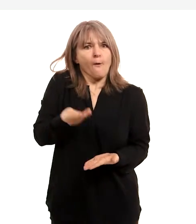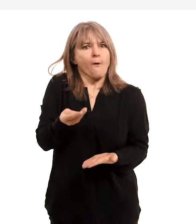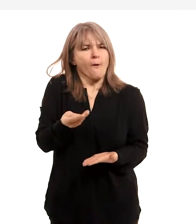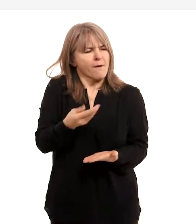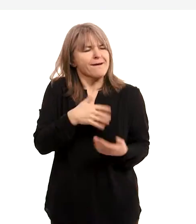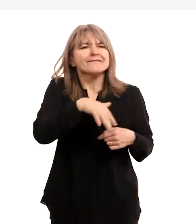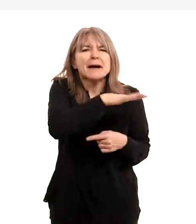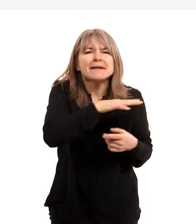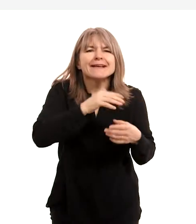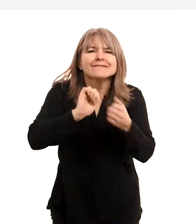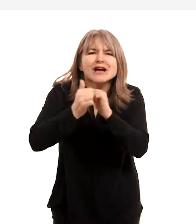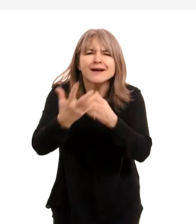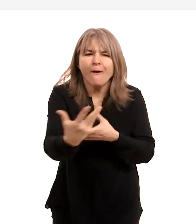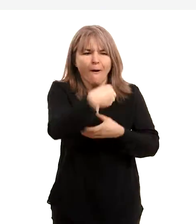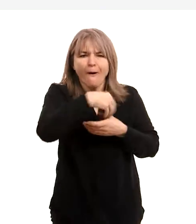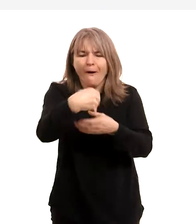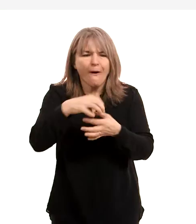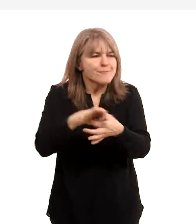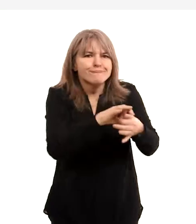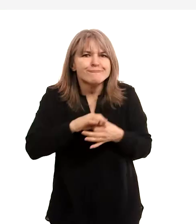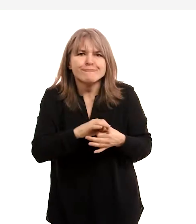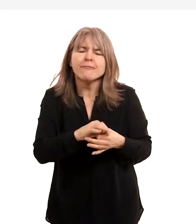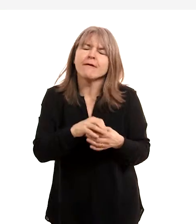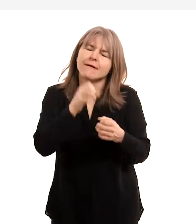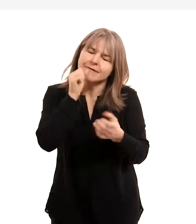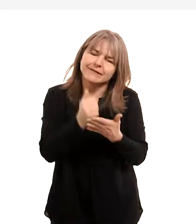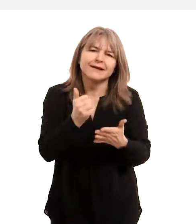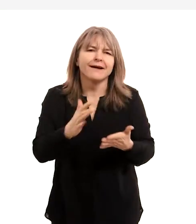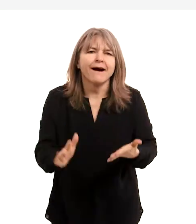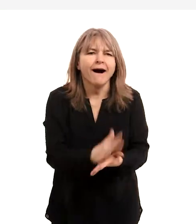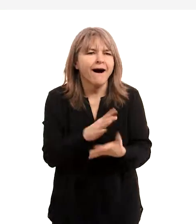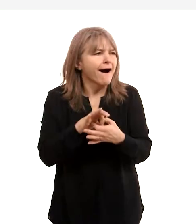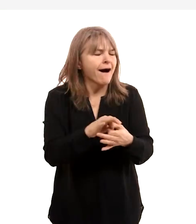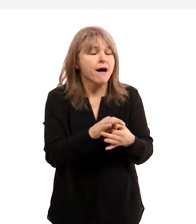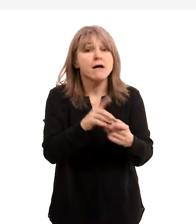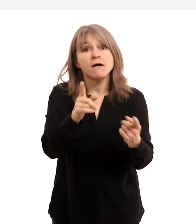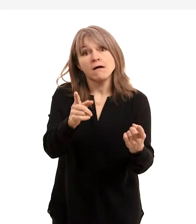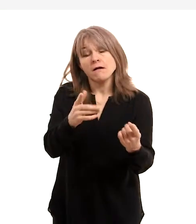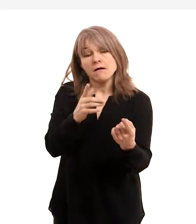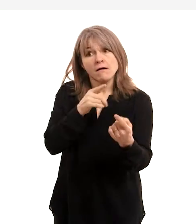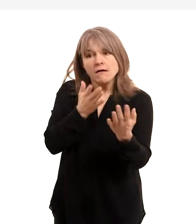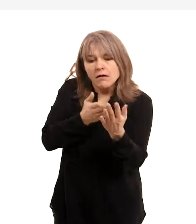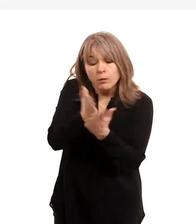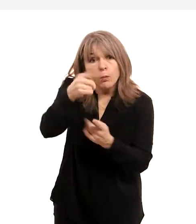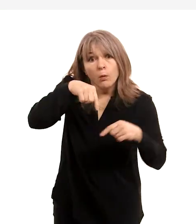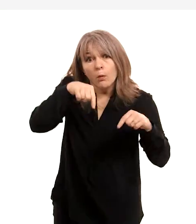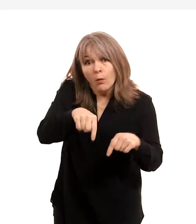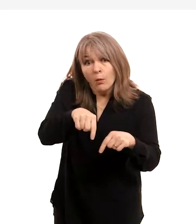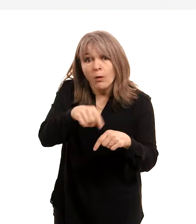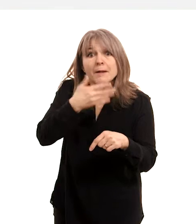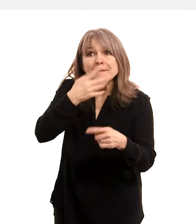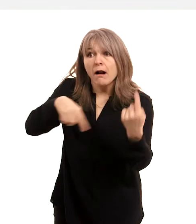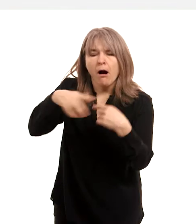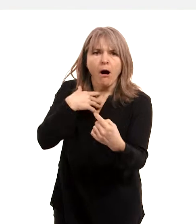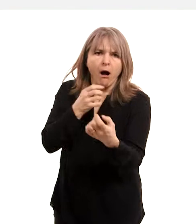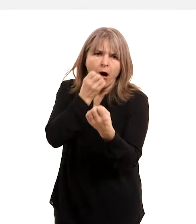that as well, and it was great fun. I met some wonderful people, and if I hadn't had cancer, I wouldn't have met those people, I wouldn't have had those